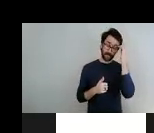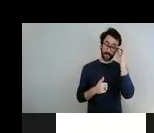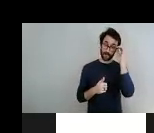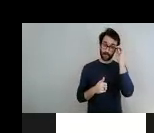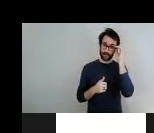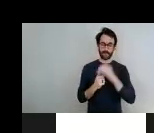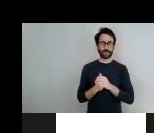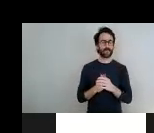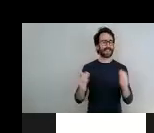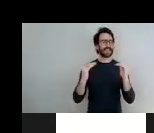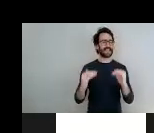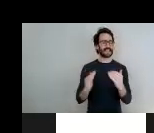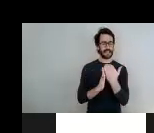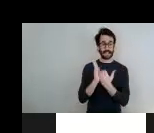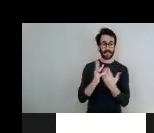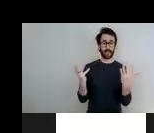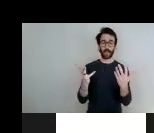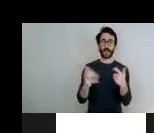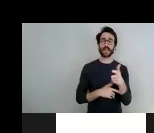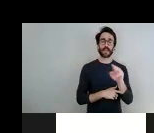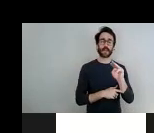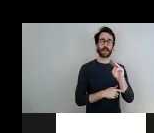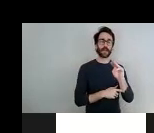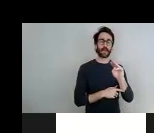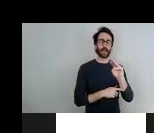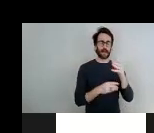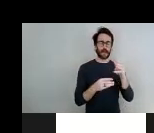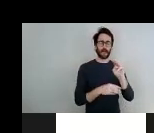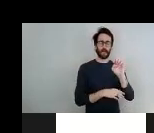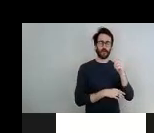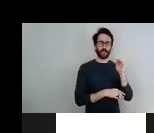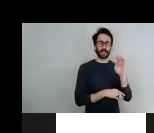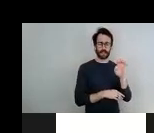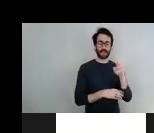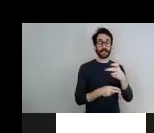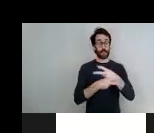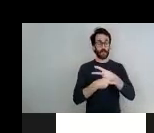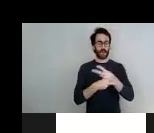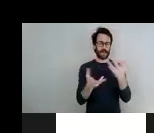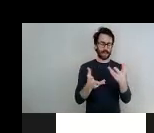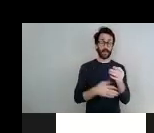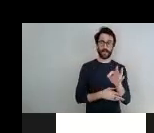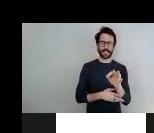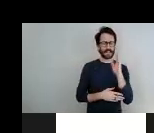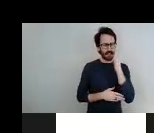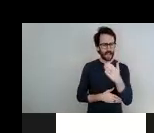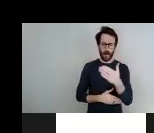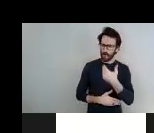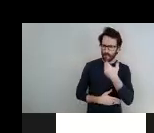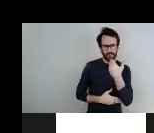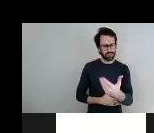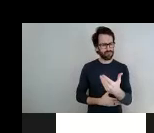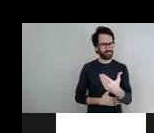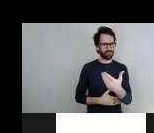So next on the list is merchandise. And I think this was mentioned earlier. If it sounds too good to be true, it probably is. So many of